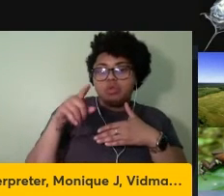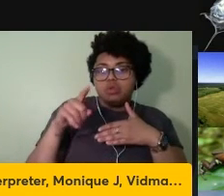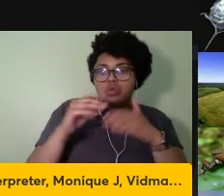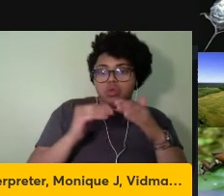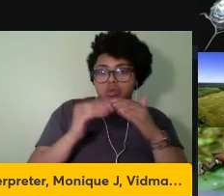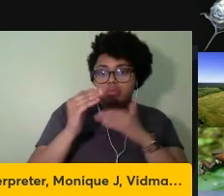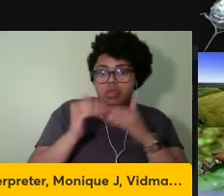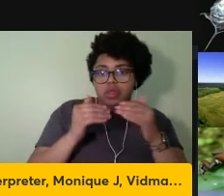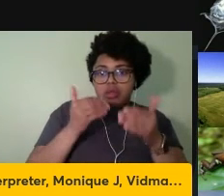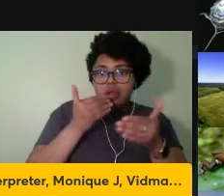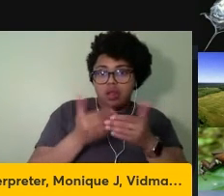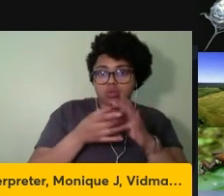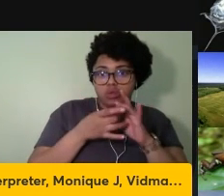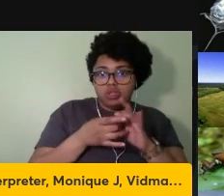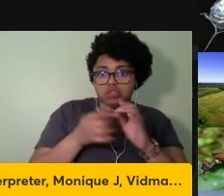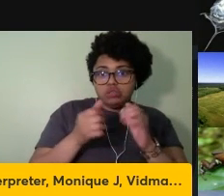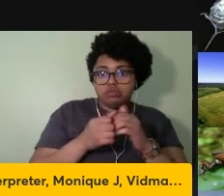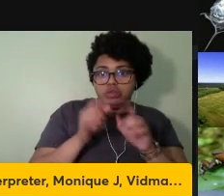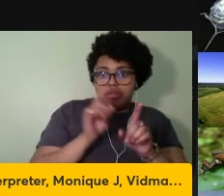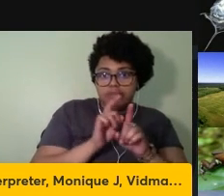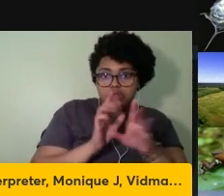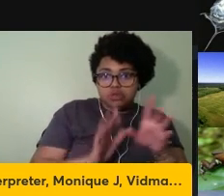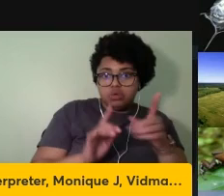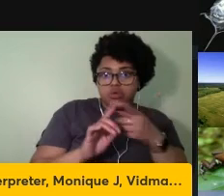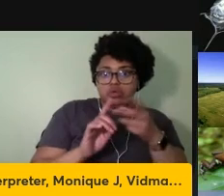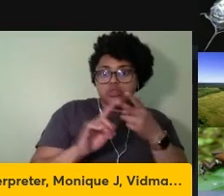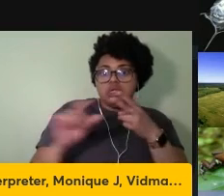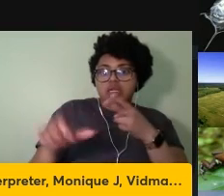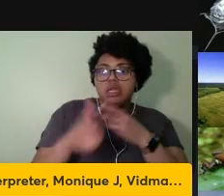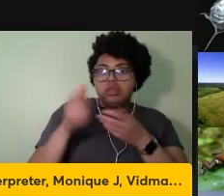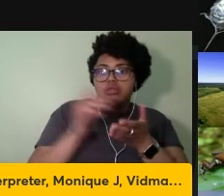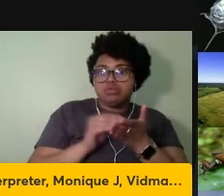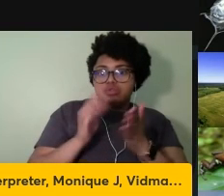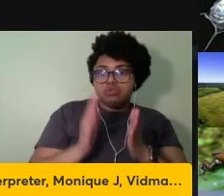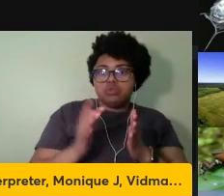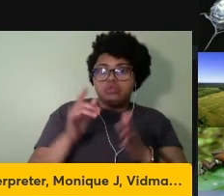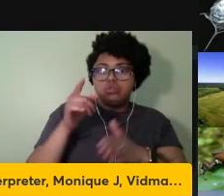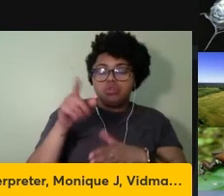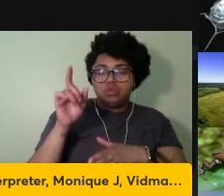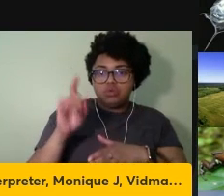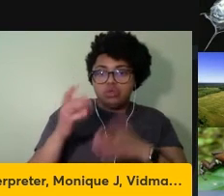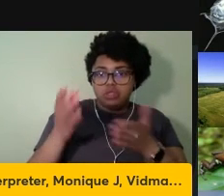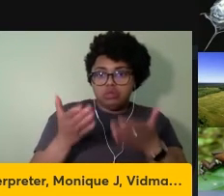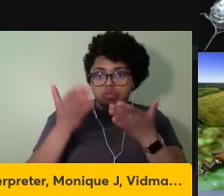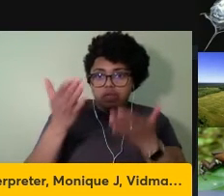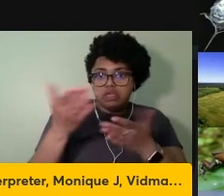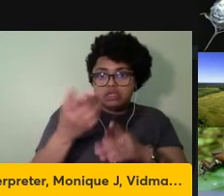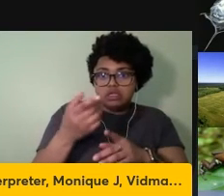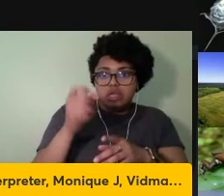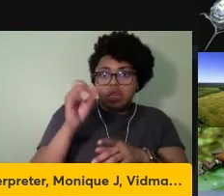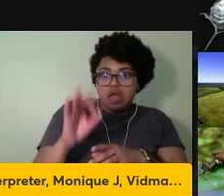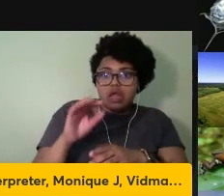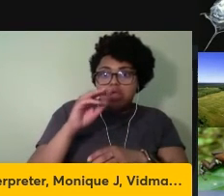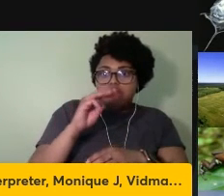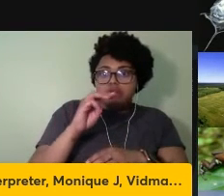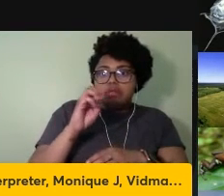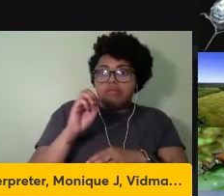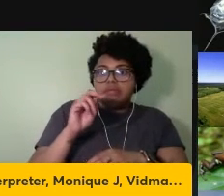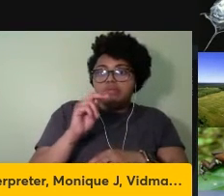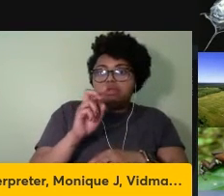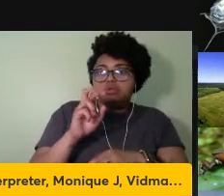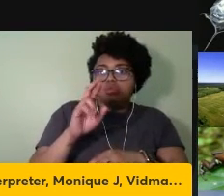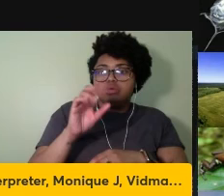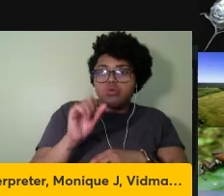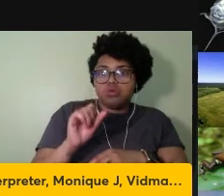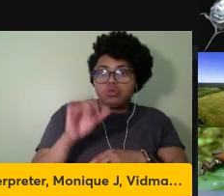close relationships with mentors and other students, and you need the recommendation of mentors. So this is a good way to